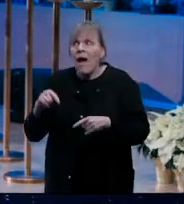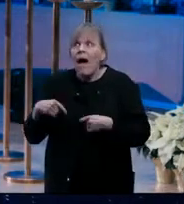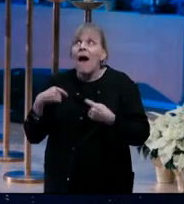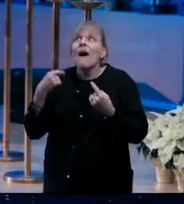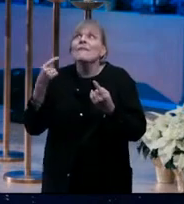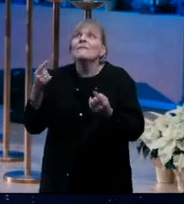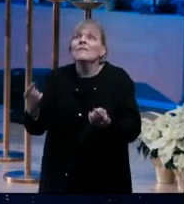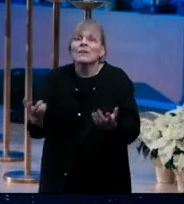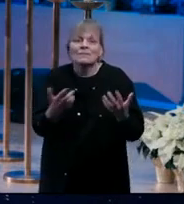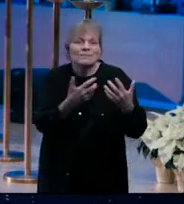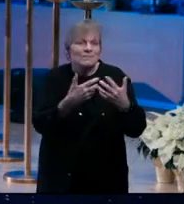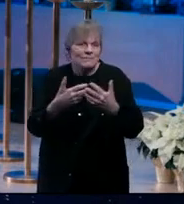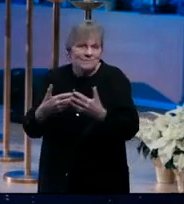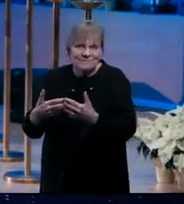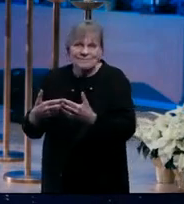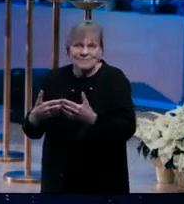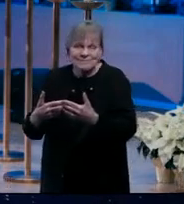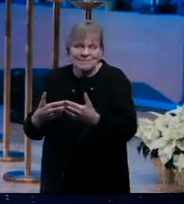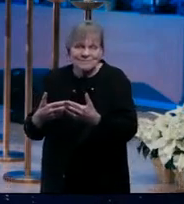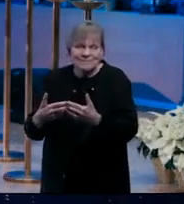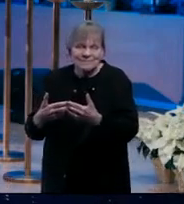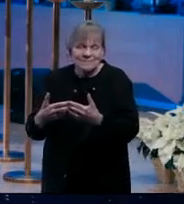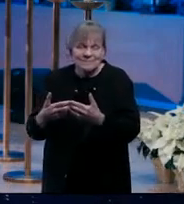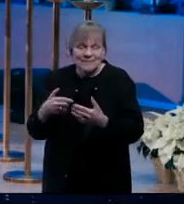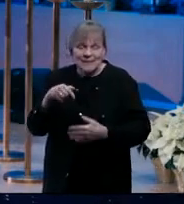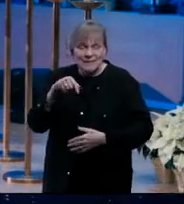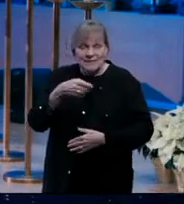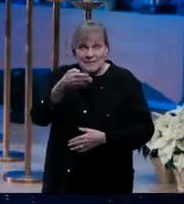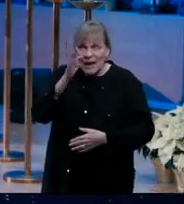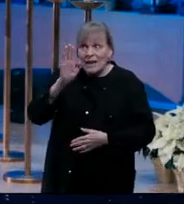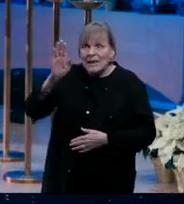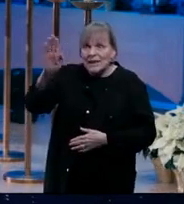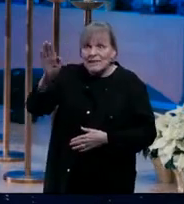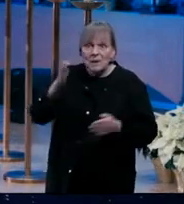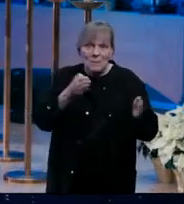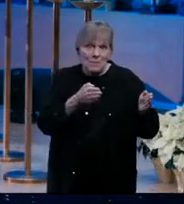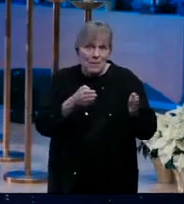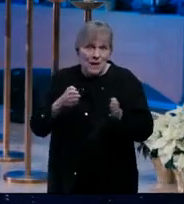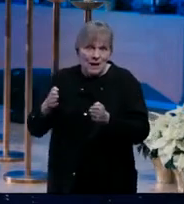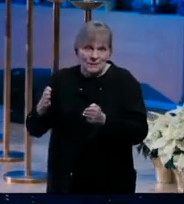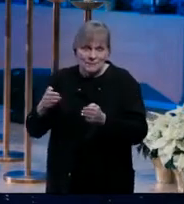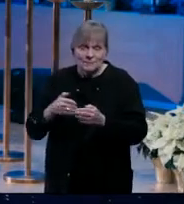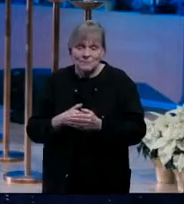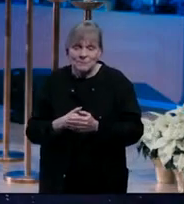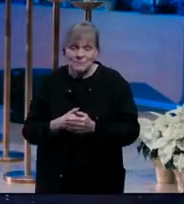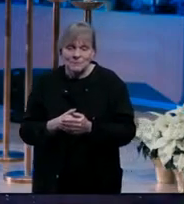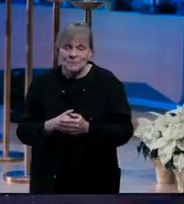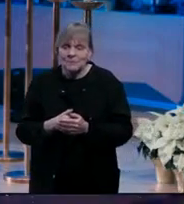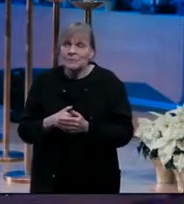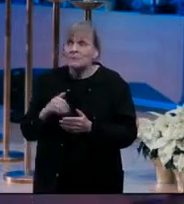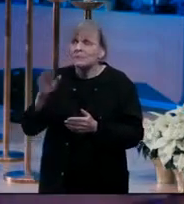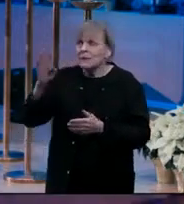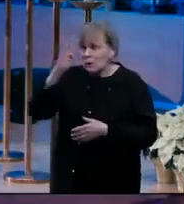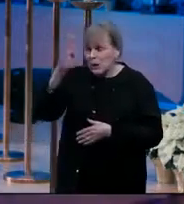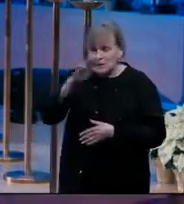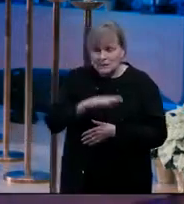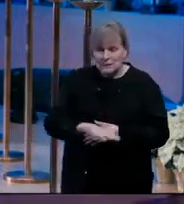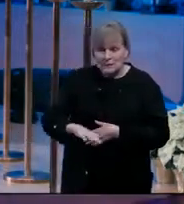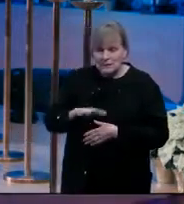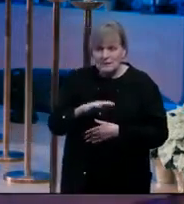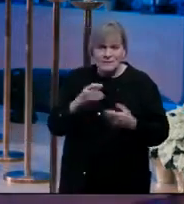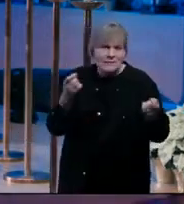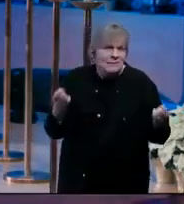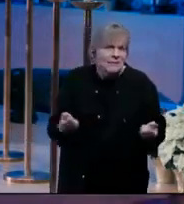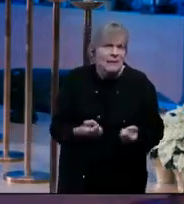ever come to fruition in all of humanity. This is God's plan to break in to his creation that has